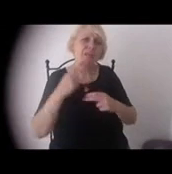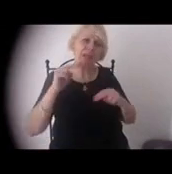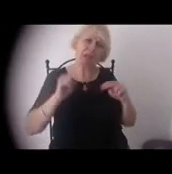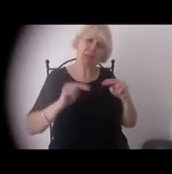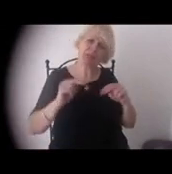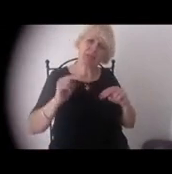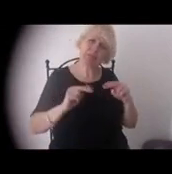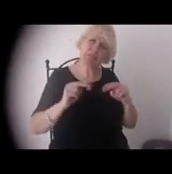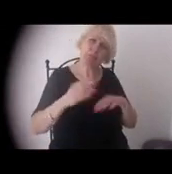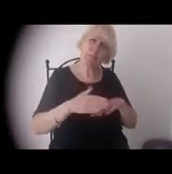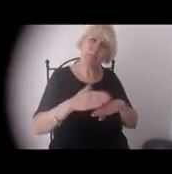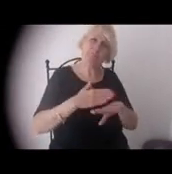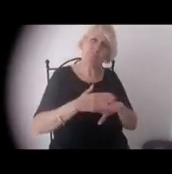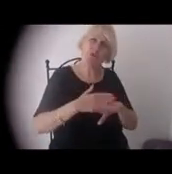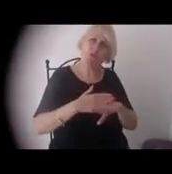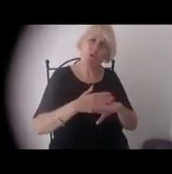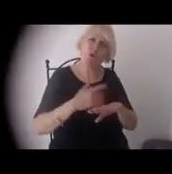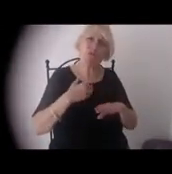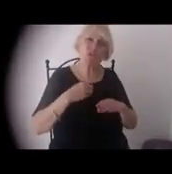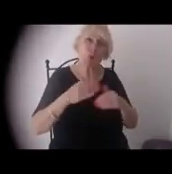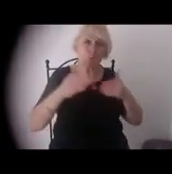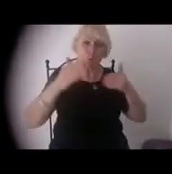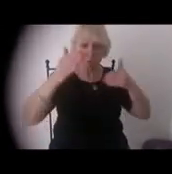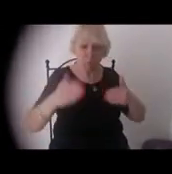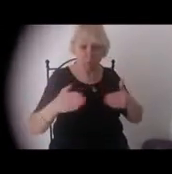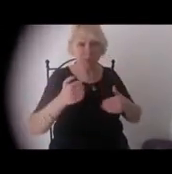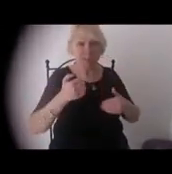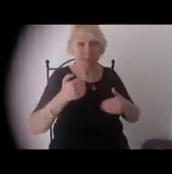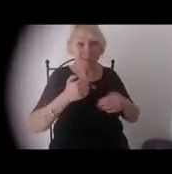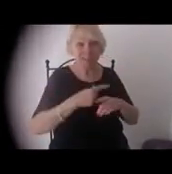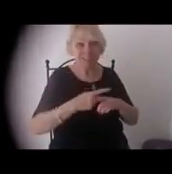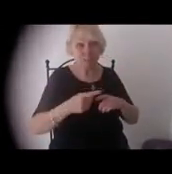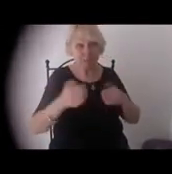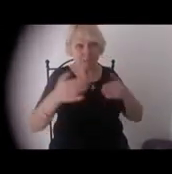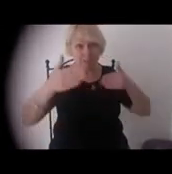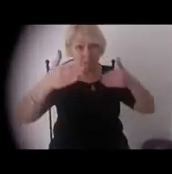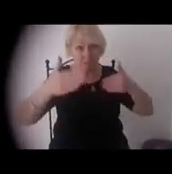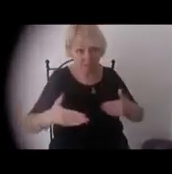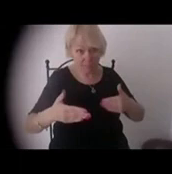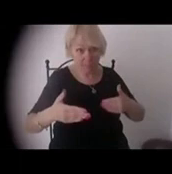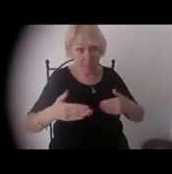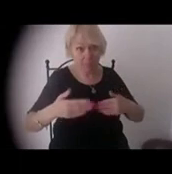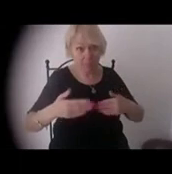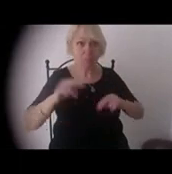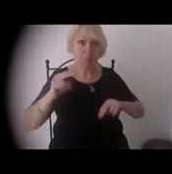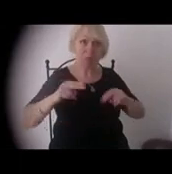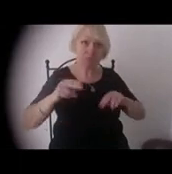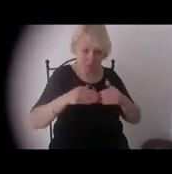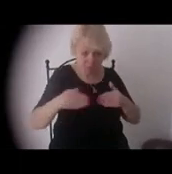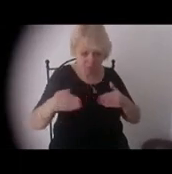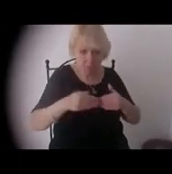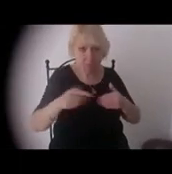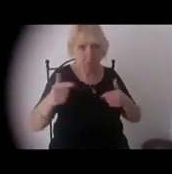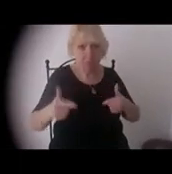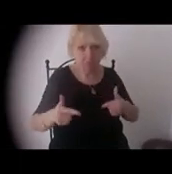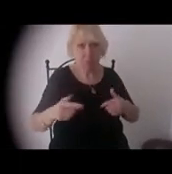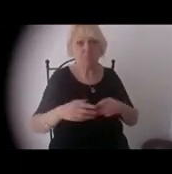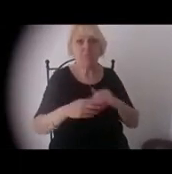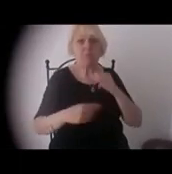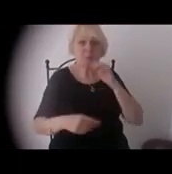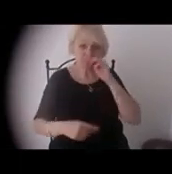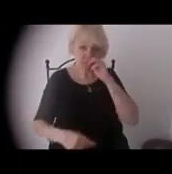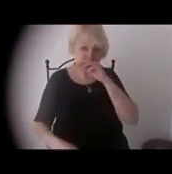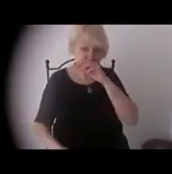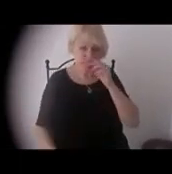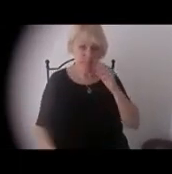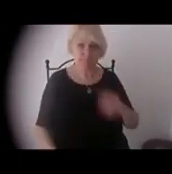with somebody within 6 weeks of contact, and then we'd be looking at when the next stage will be for a face-to-face, because there's two contacts that we have